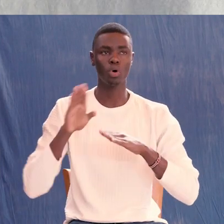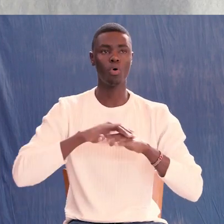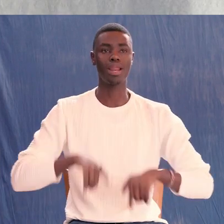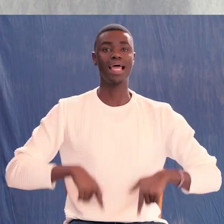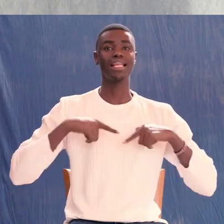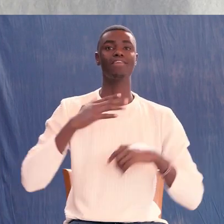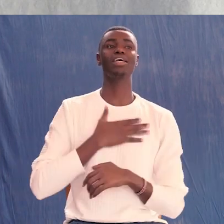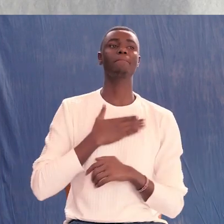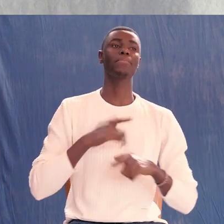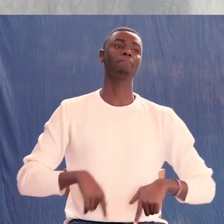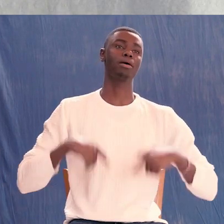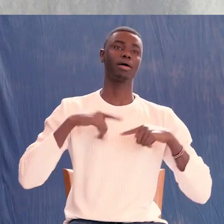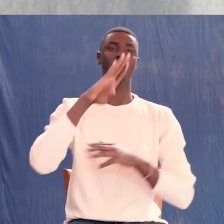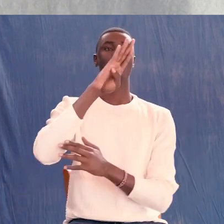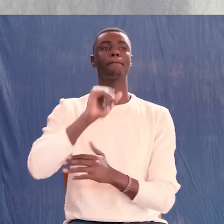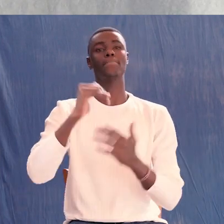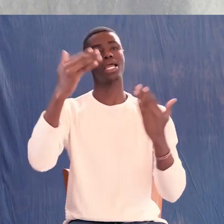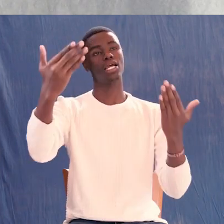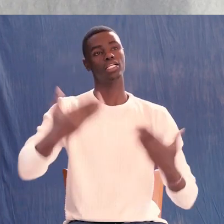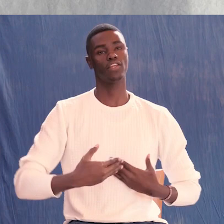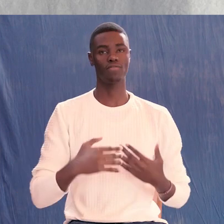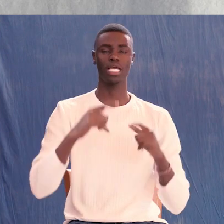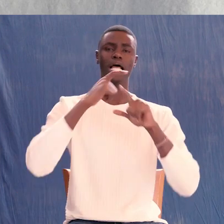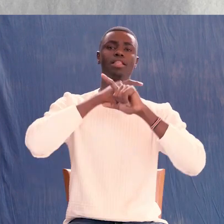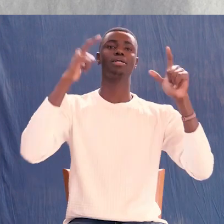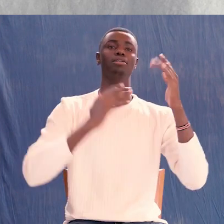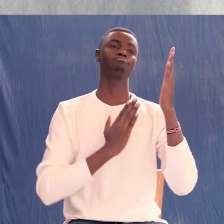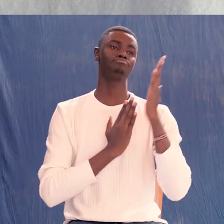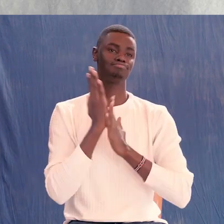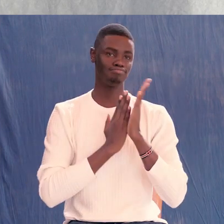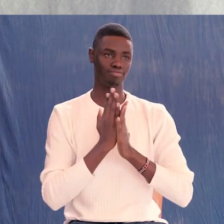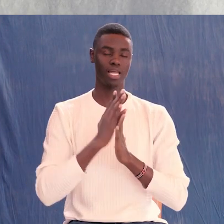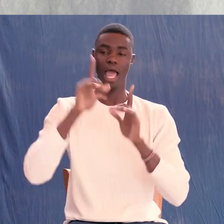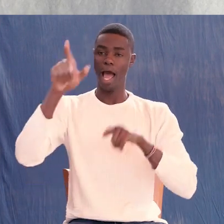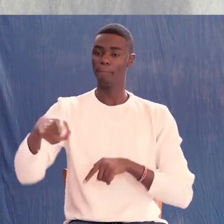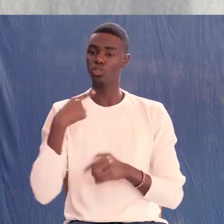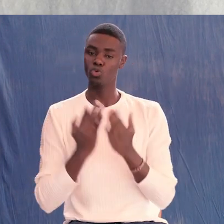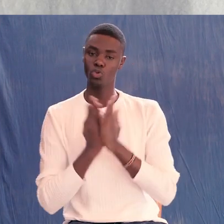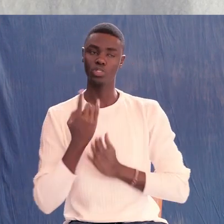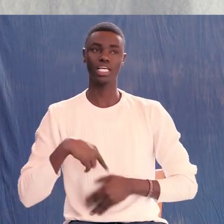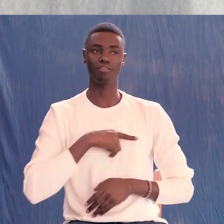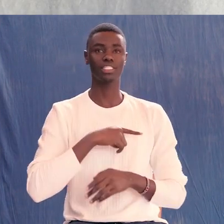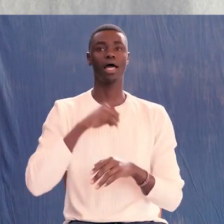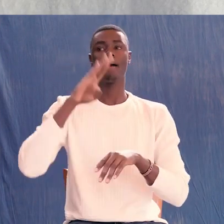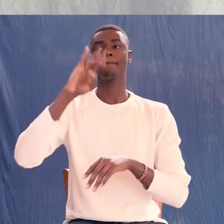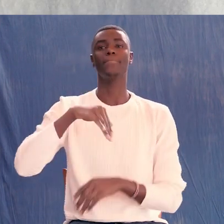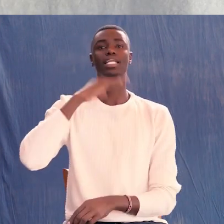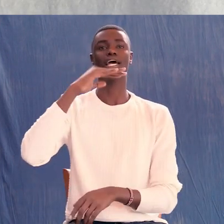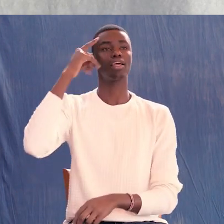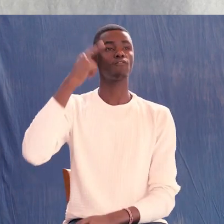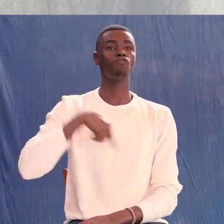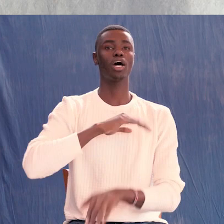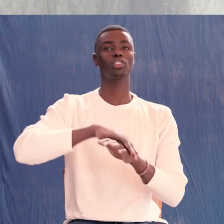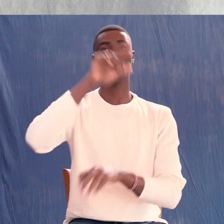our lives by receiving the great servant himself, the one who served us by dying for us on the cross.